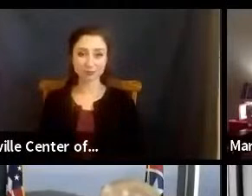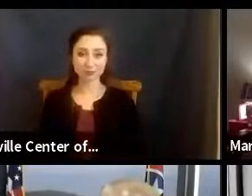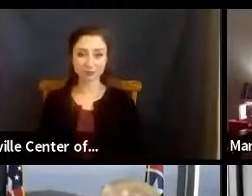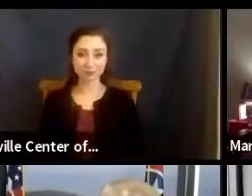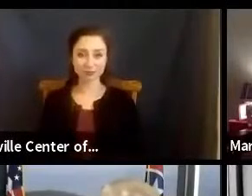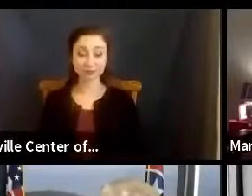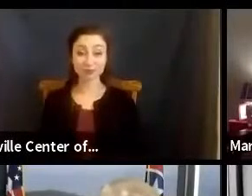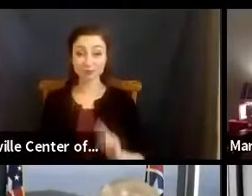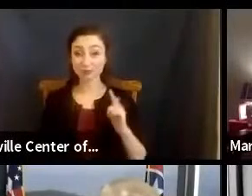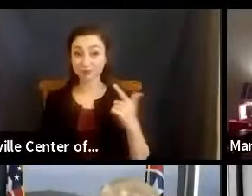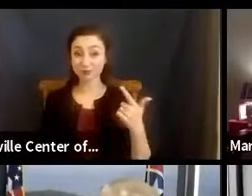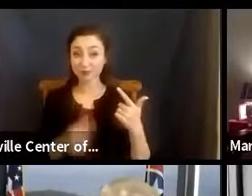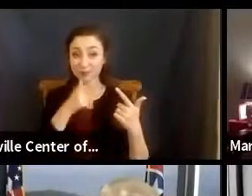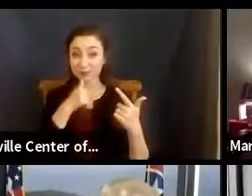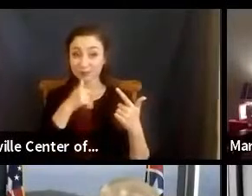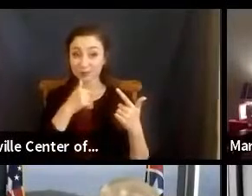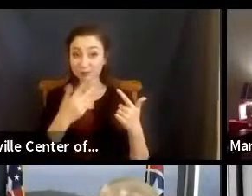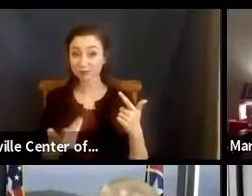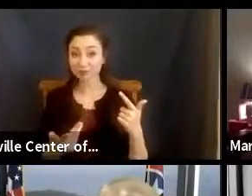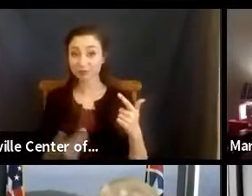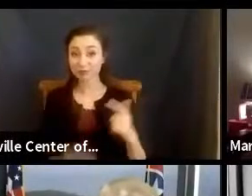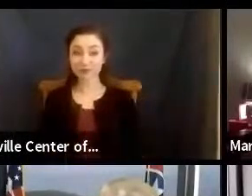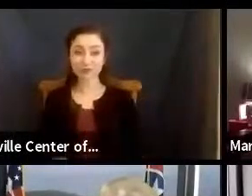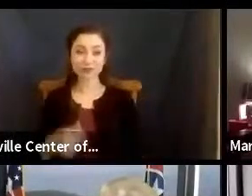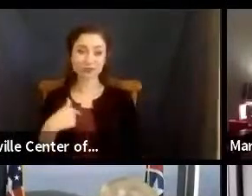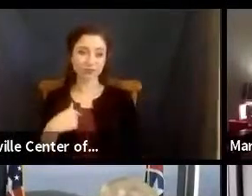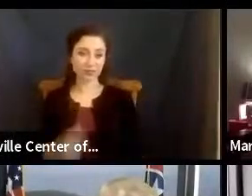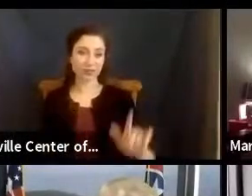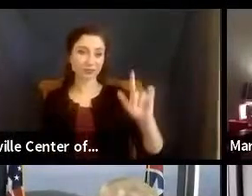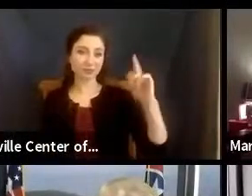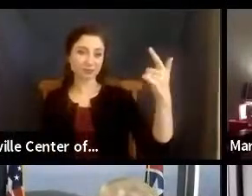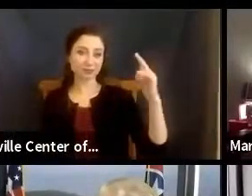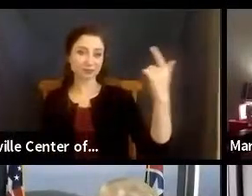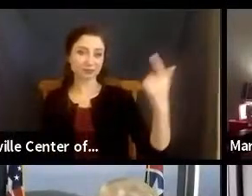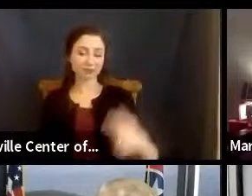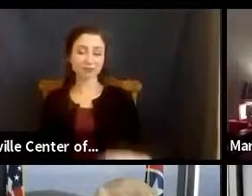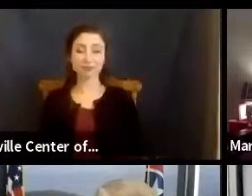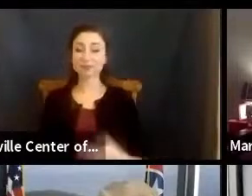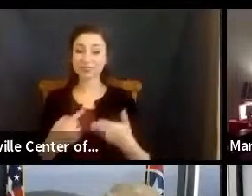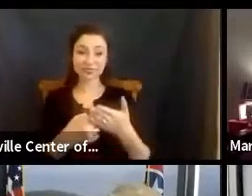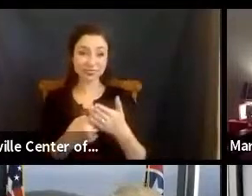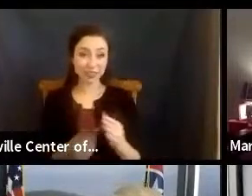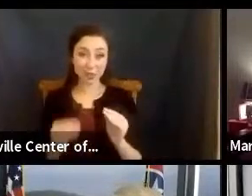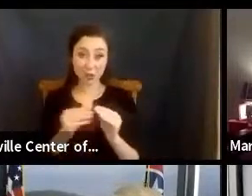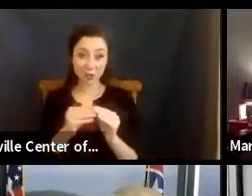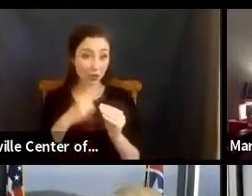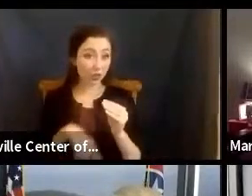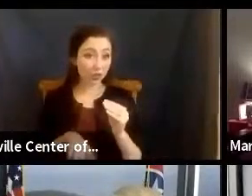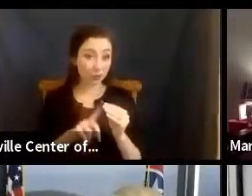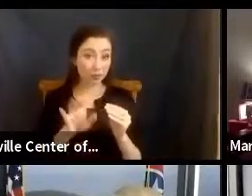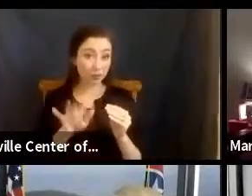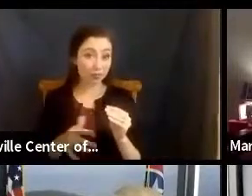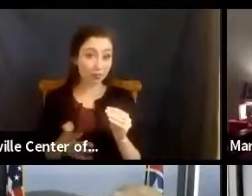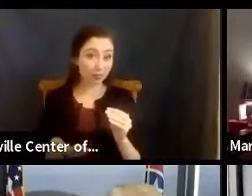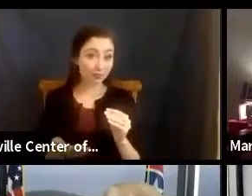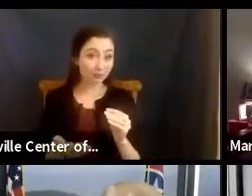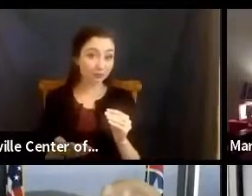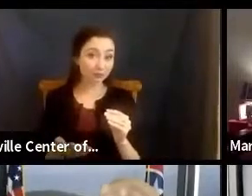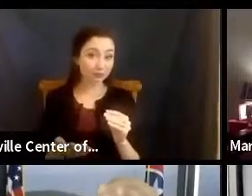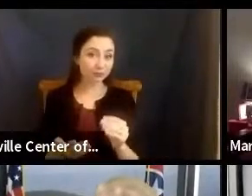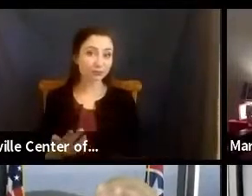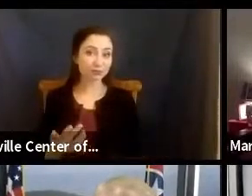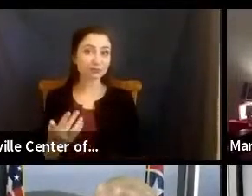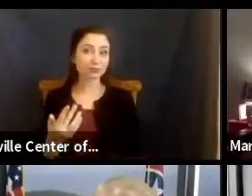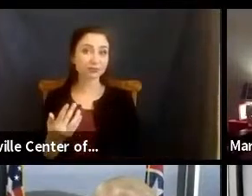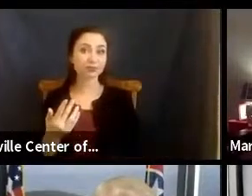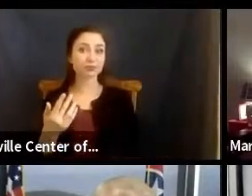And a second, please. I'll second. Any discussion on the agenda? The only thing I